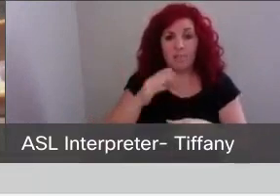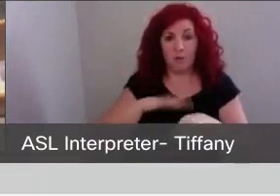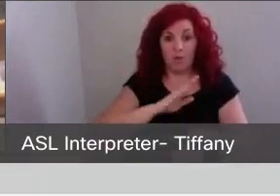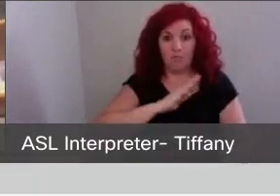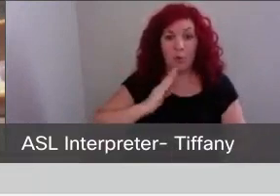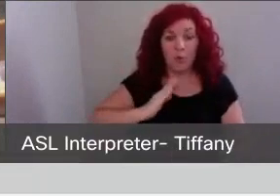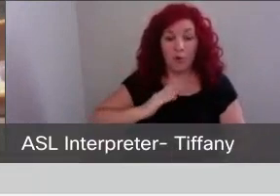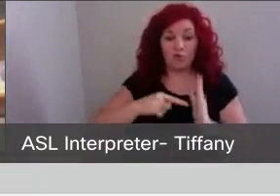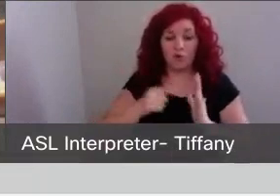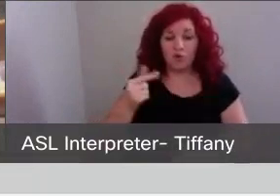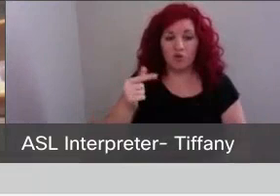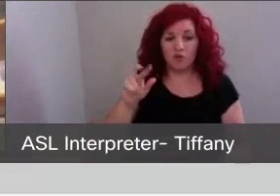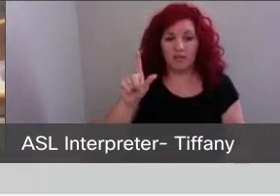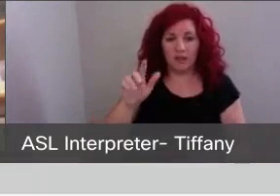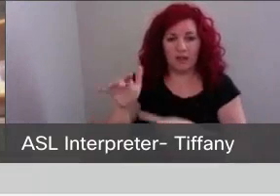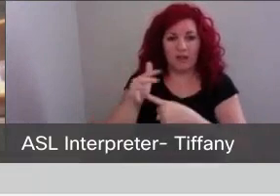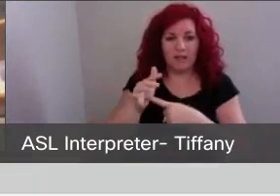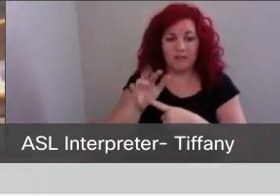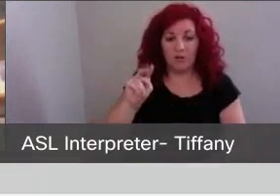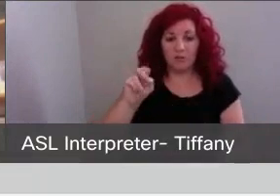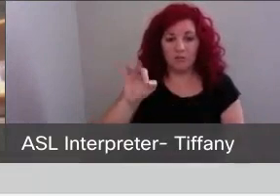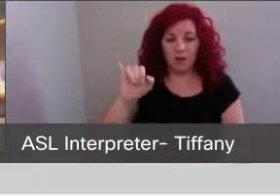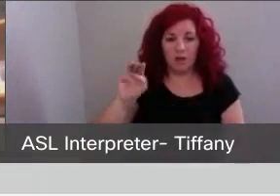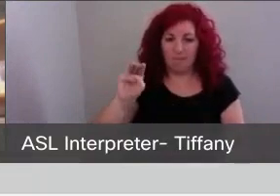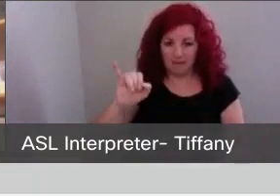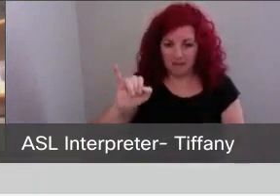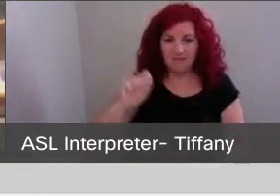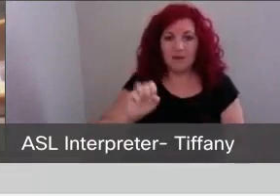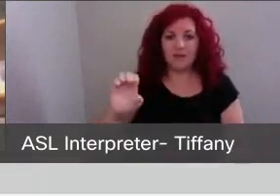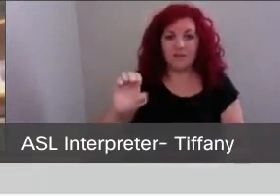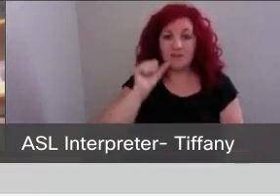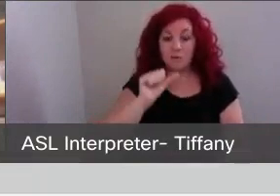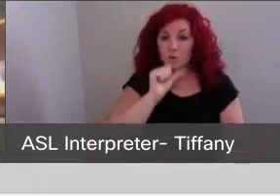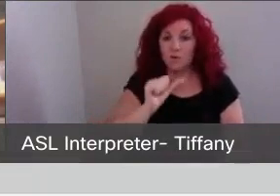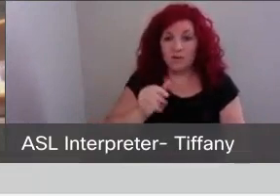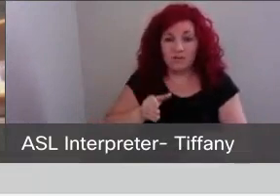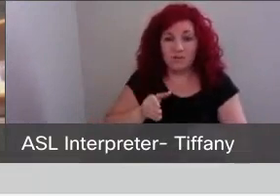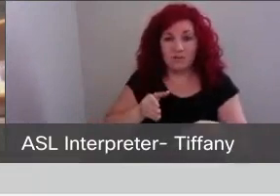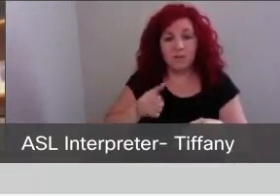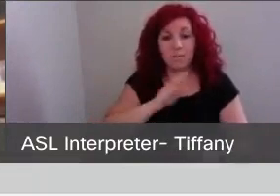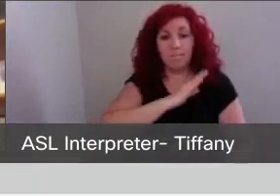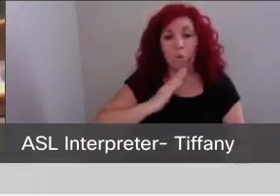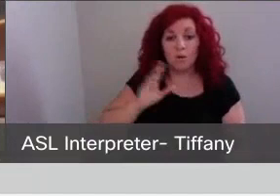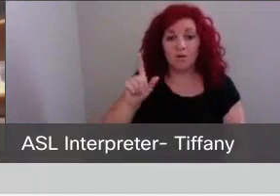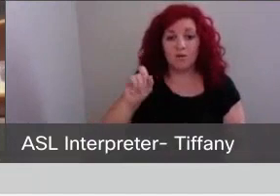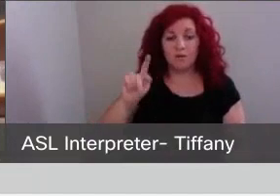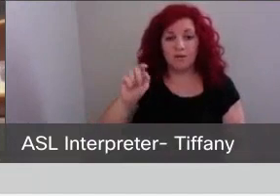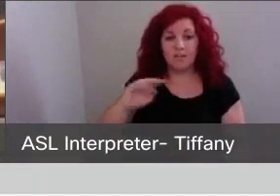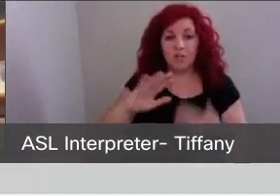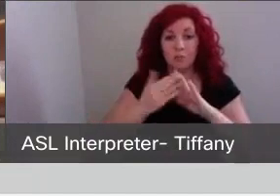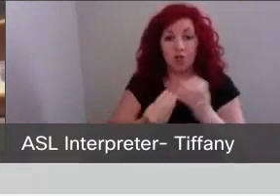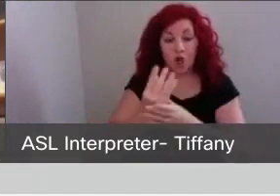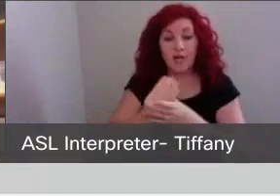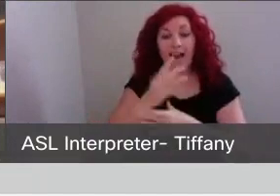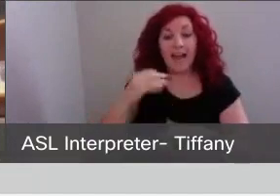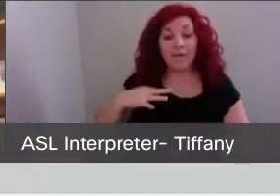representing Greenlee for NAMI Southeast Arizona, the board of the Clifton Community Garden, and I volunteer at the Clifton Visitor Center once